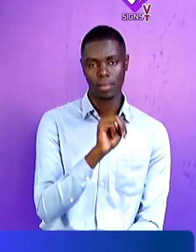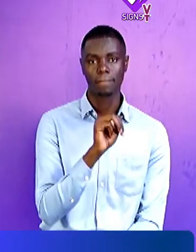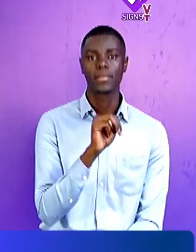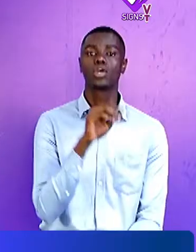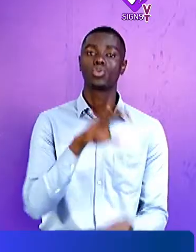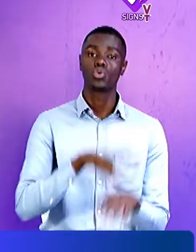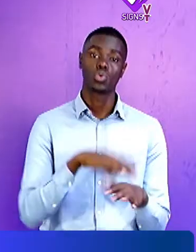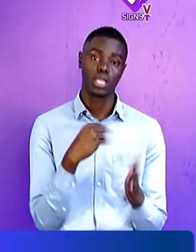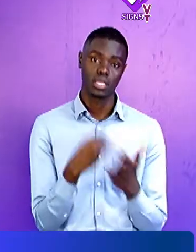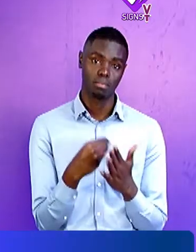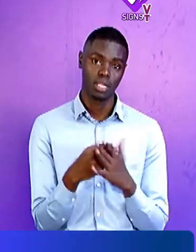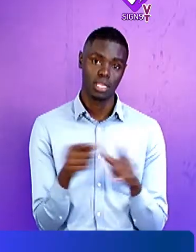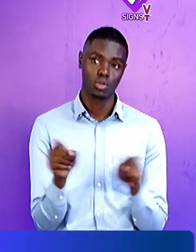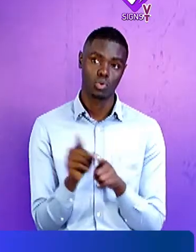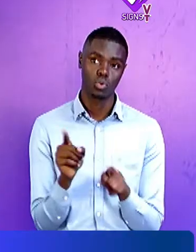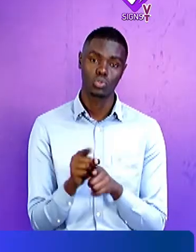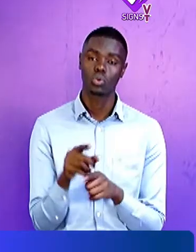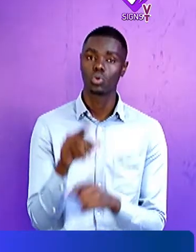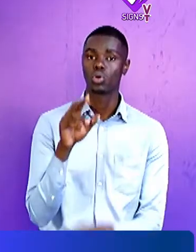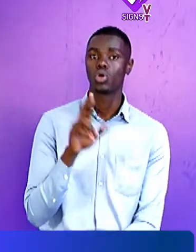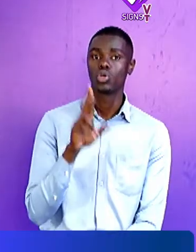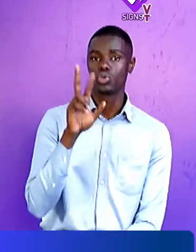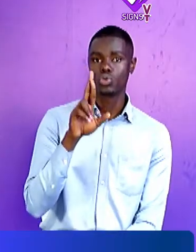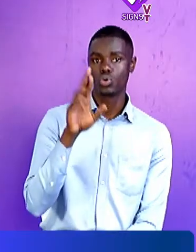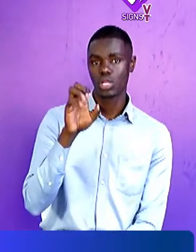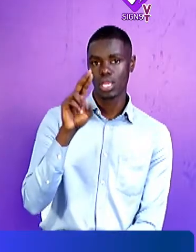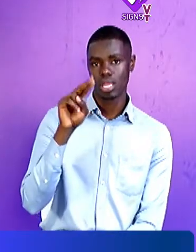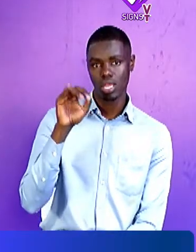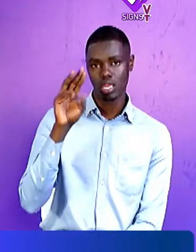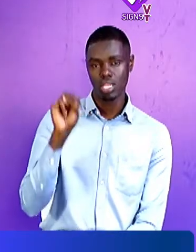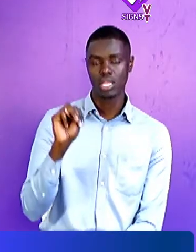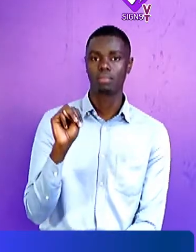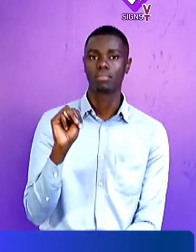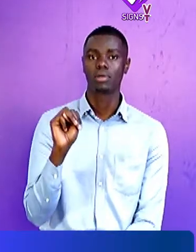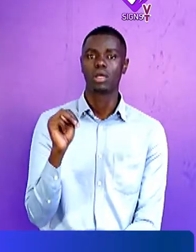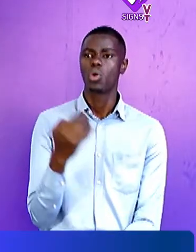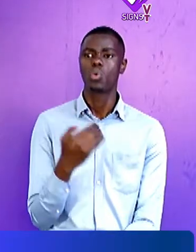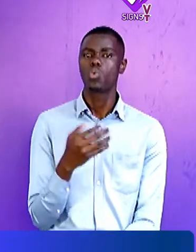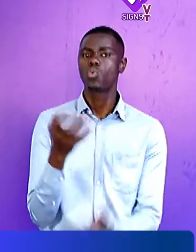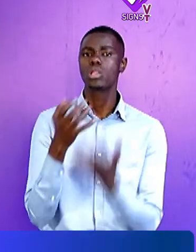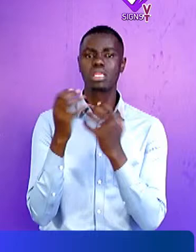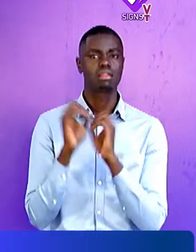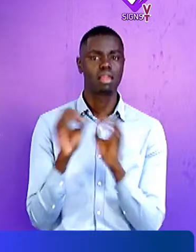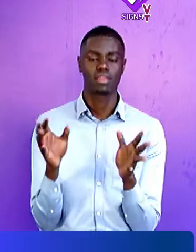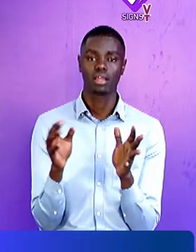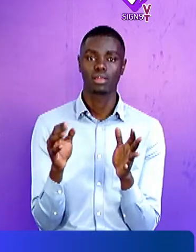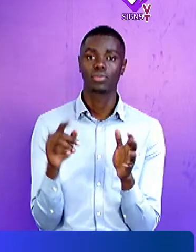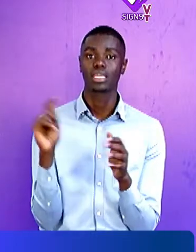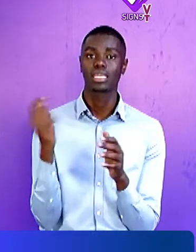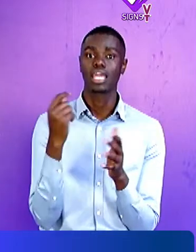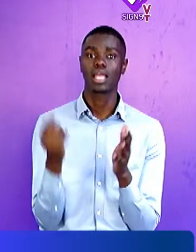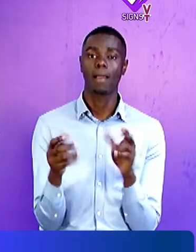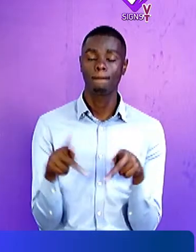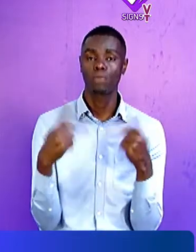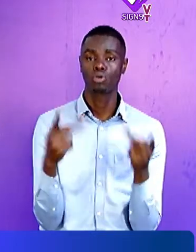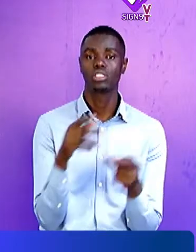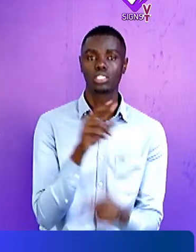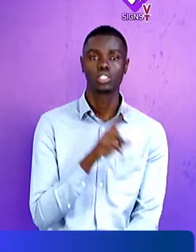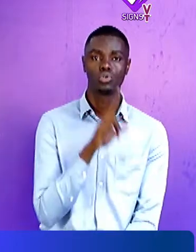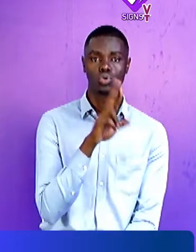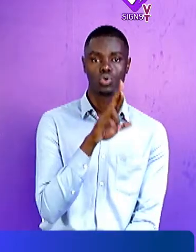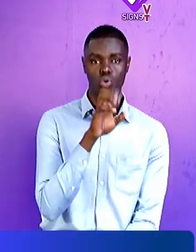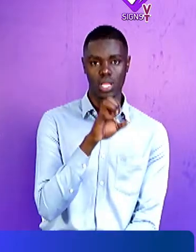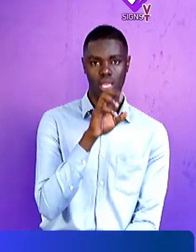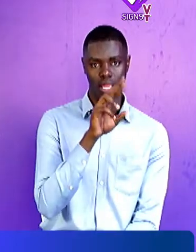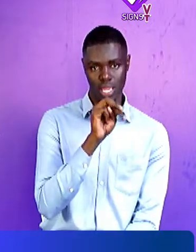money, but also depleted uranium, you don't need them because... Do we have the depleted uranium? We have, because Kenya produces uranium. Yeah, we